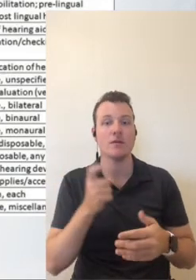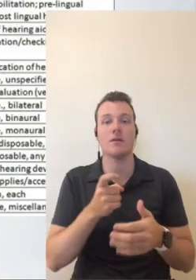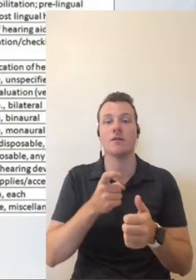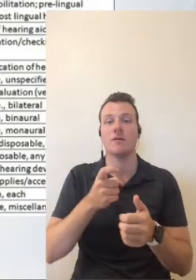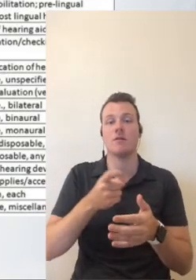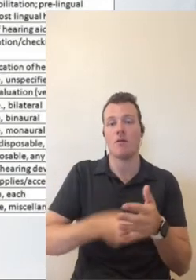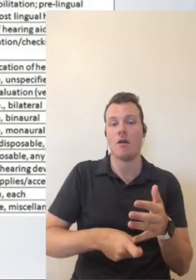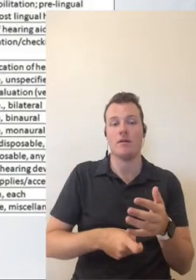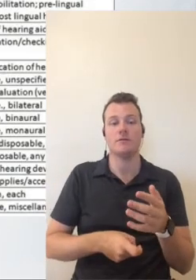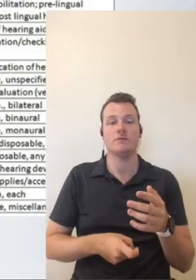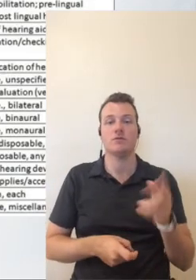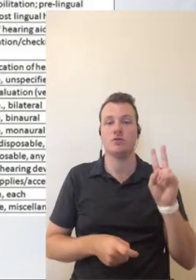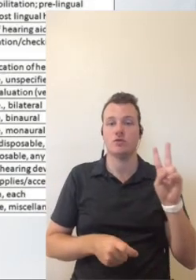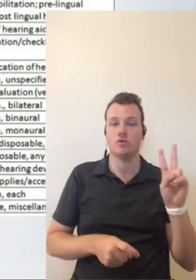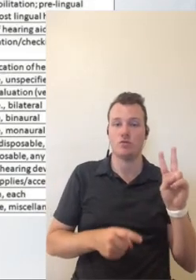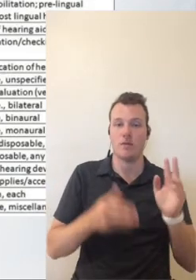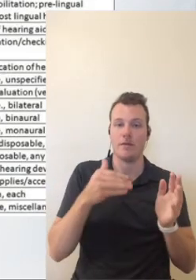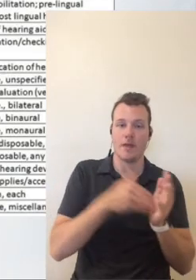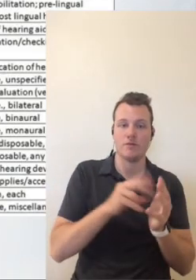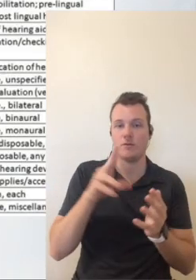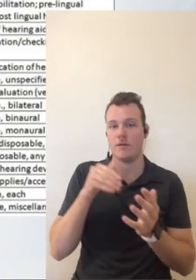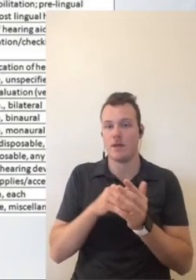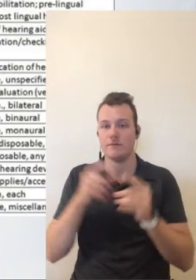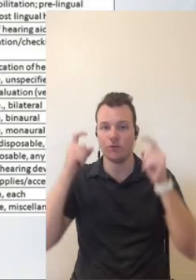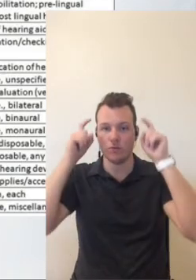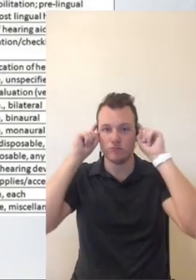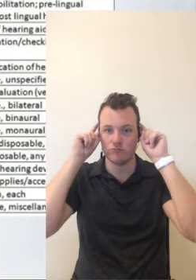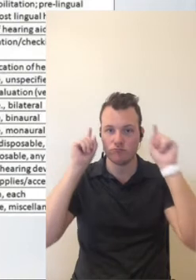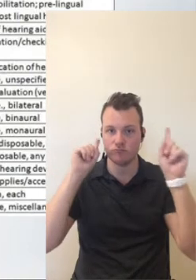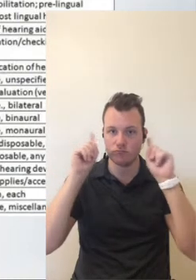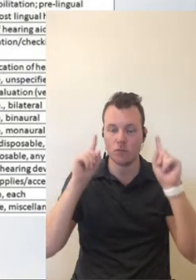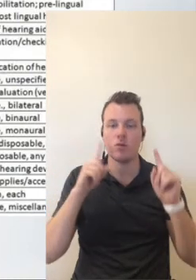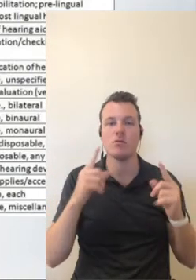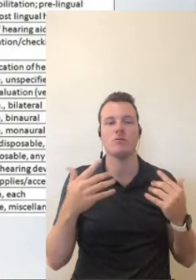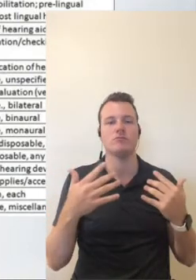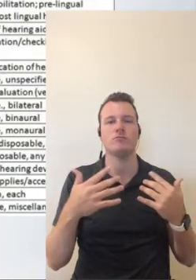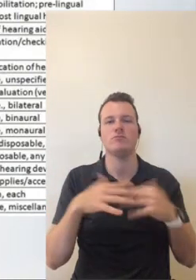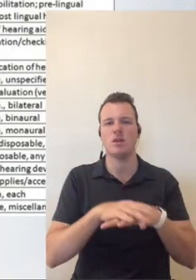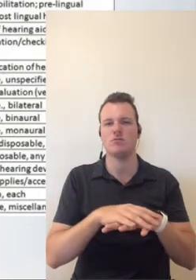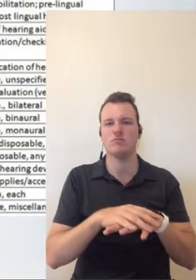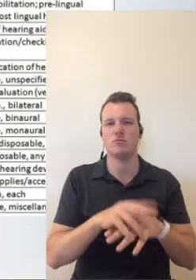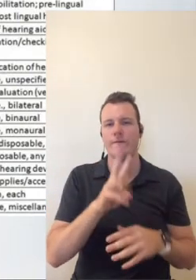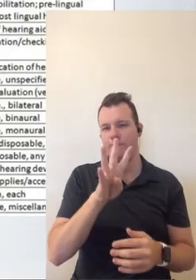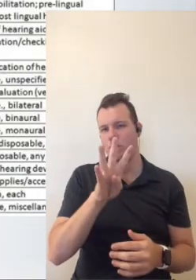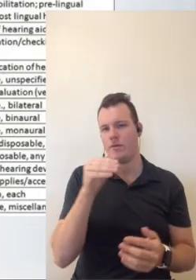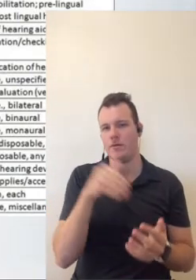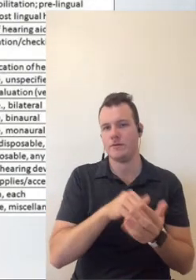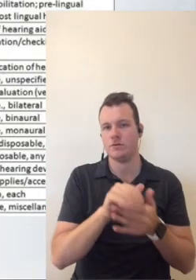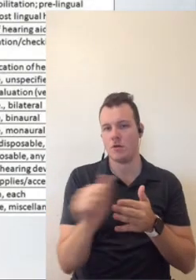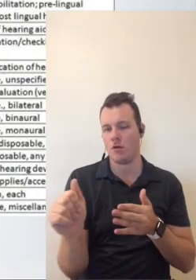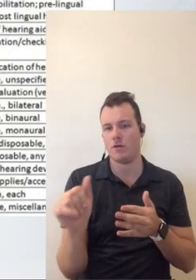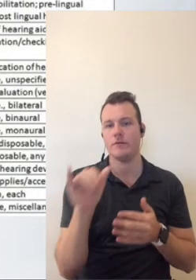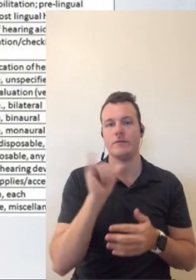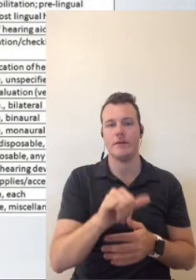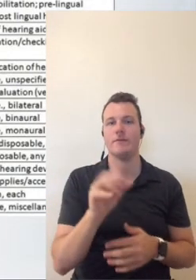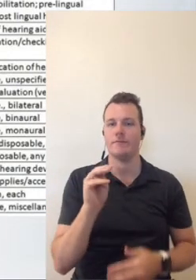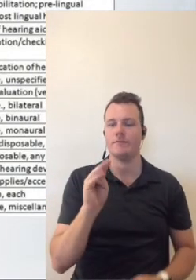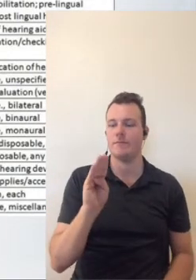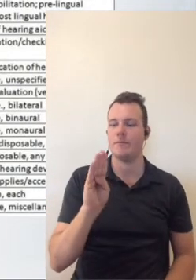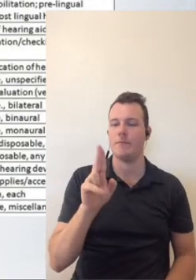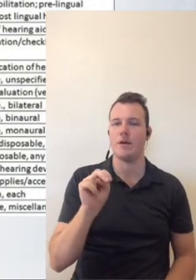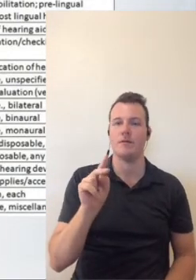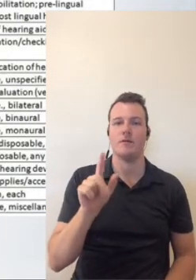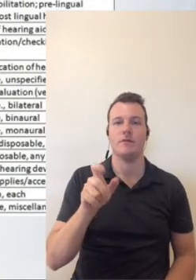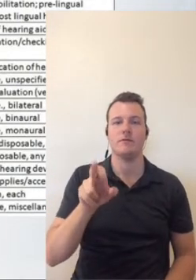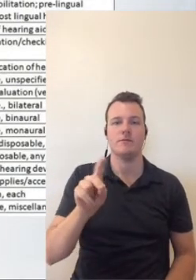The cost of each device was $2,000 per unit. We're going to bundle these together. It's now $4,000. And that's the bundled